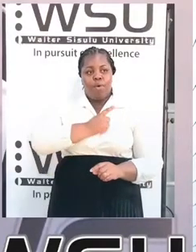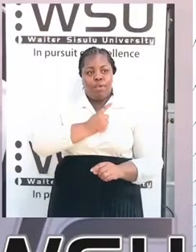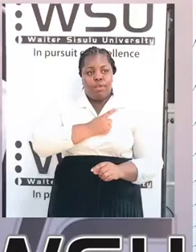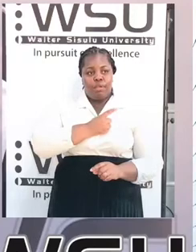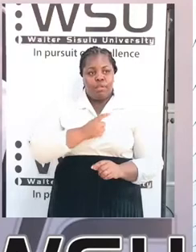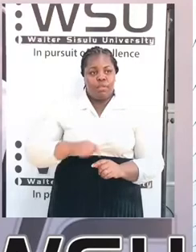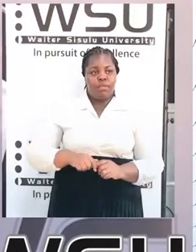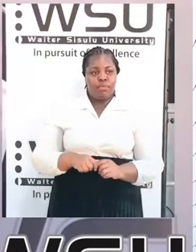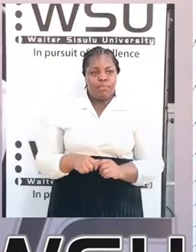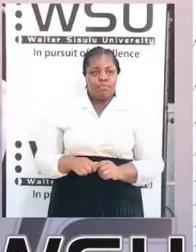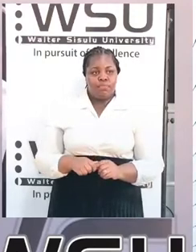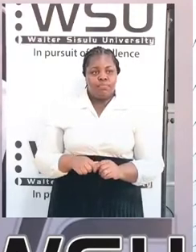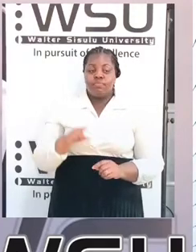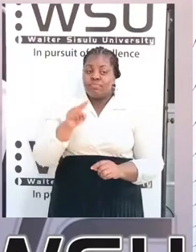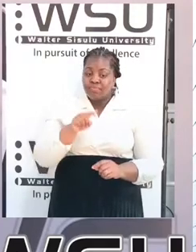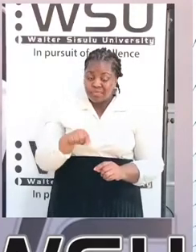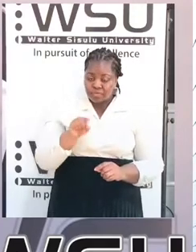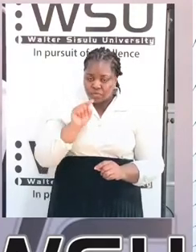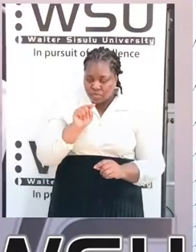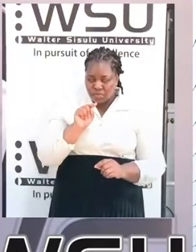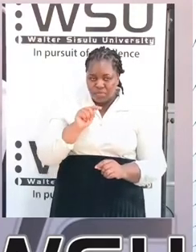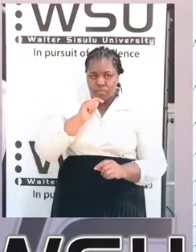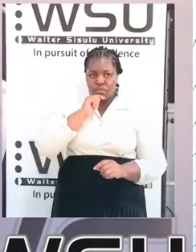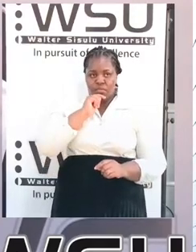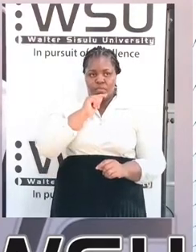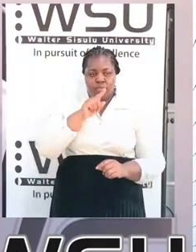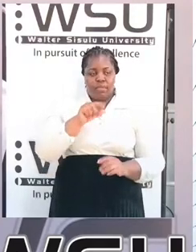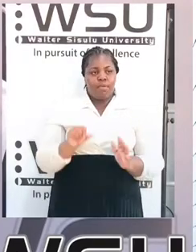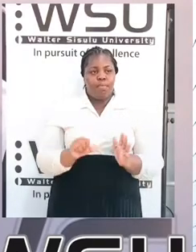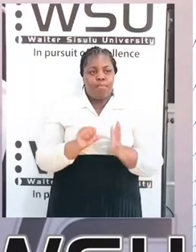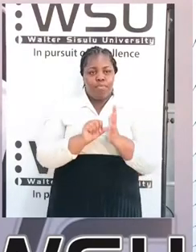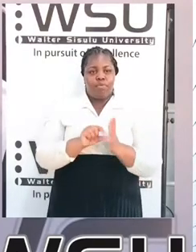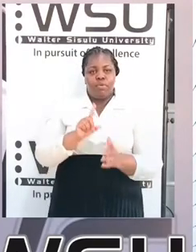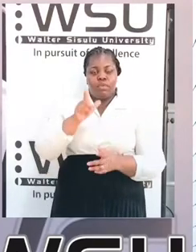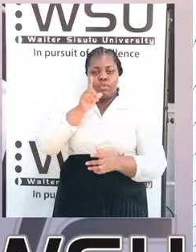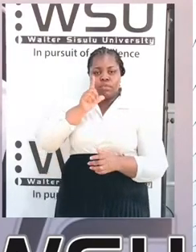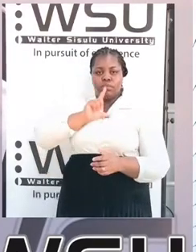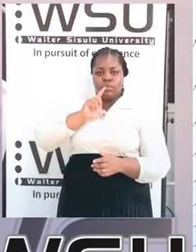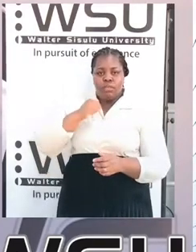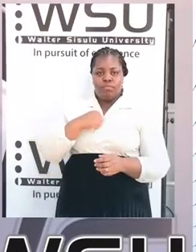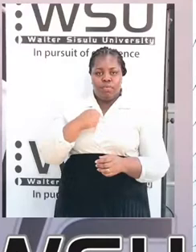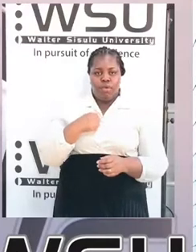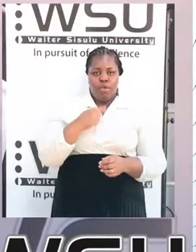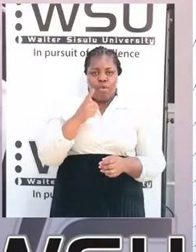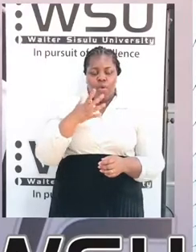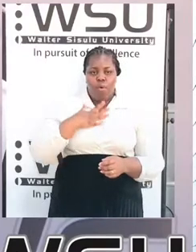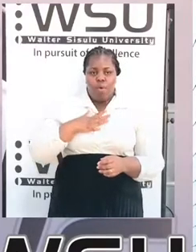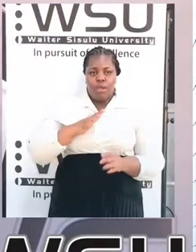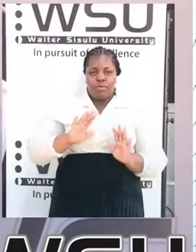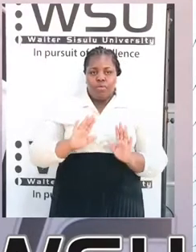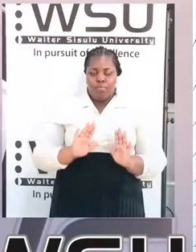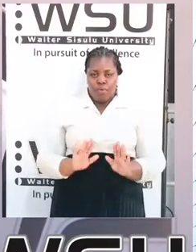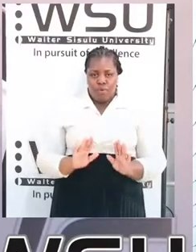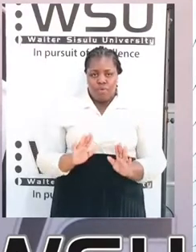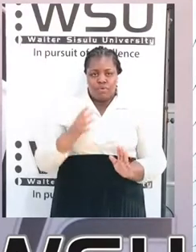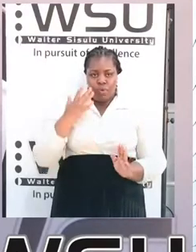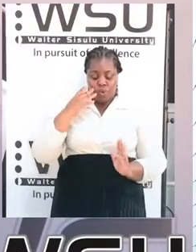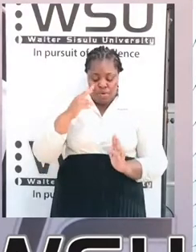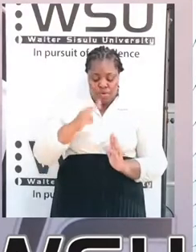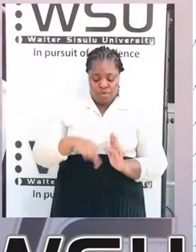because it is those punctuation marks that tell you when to pause when